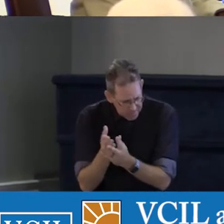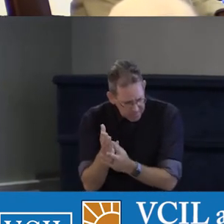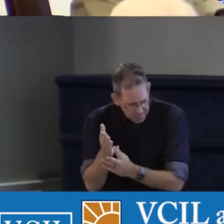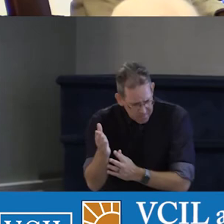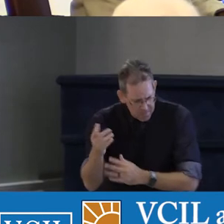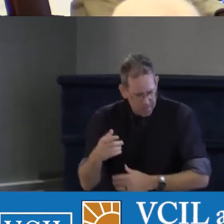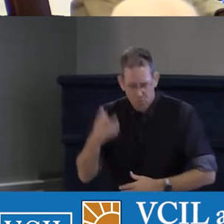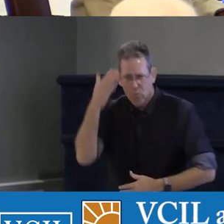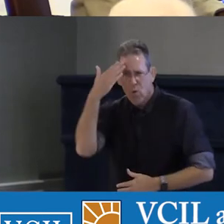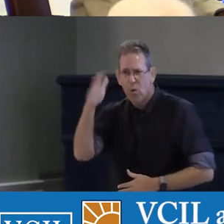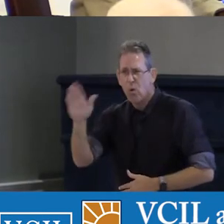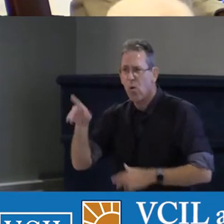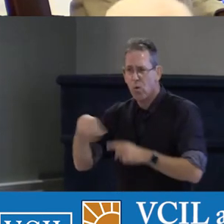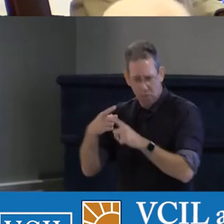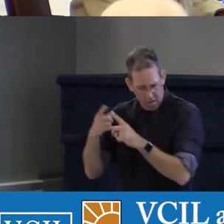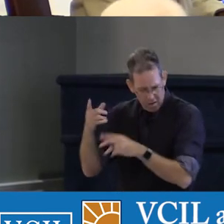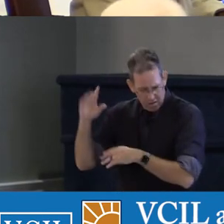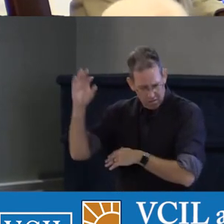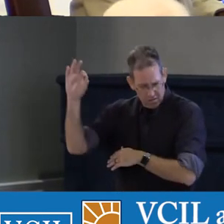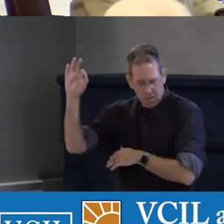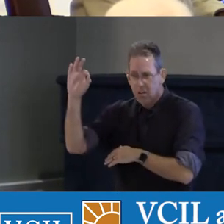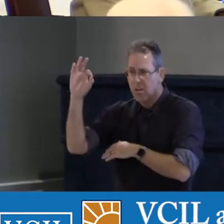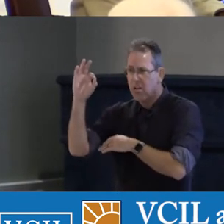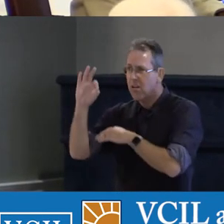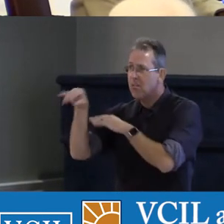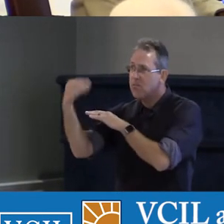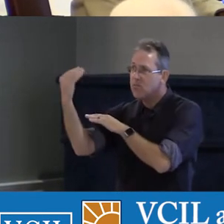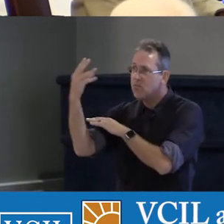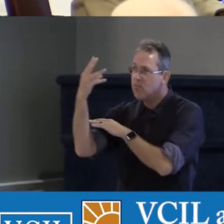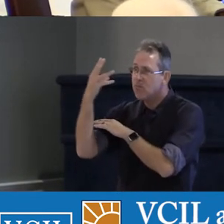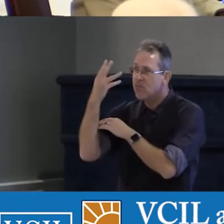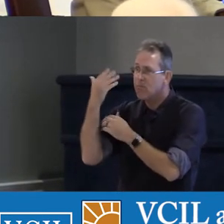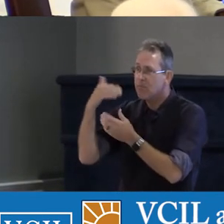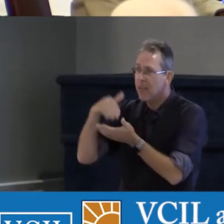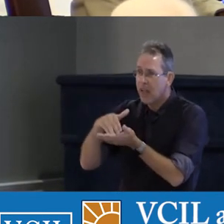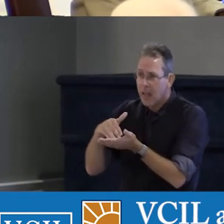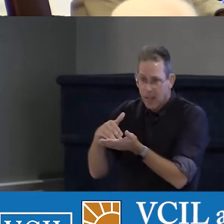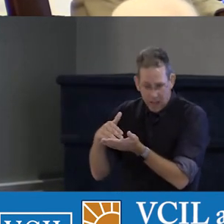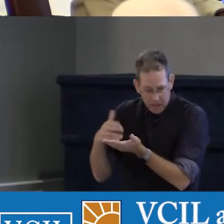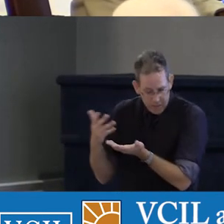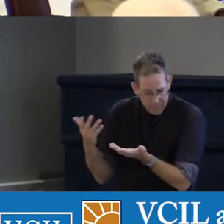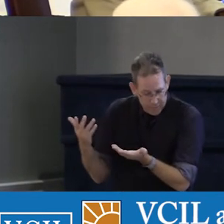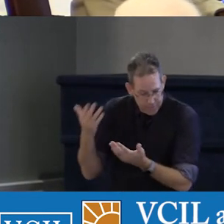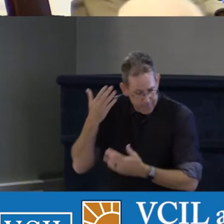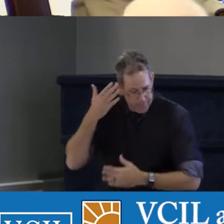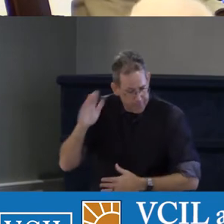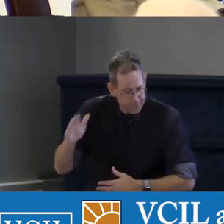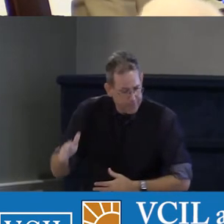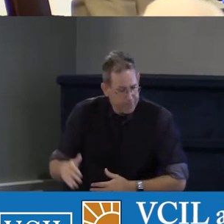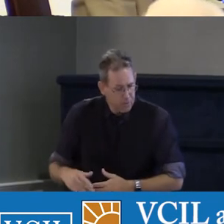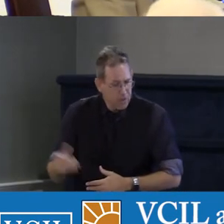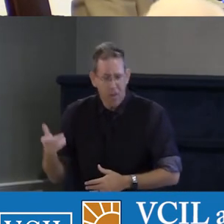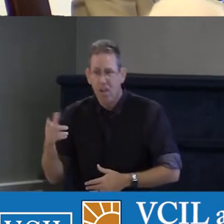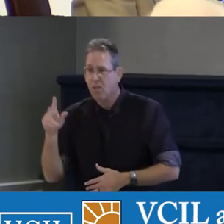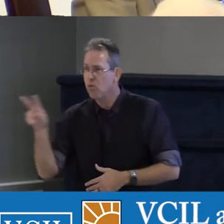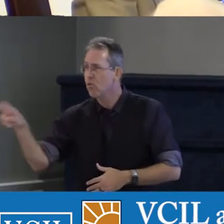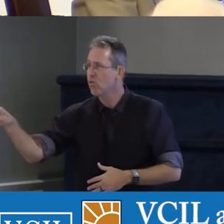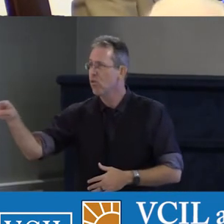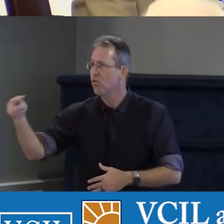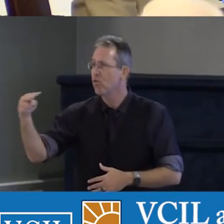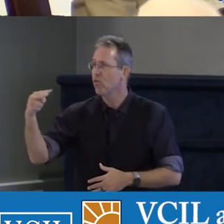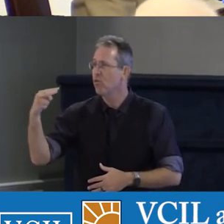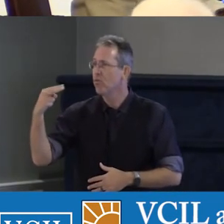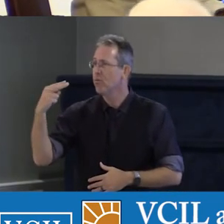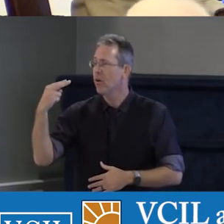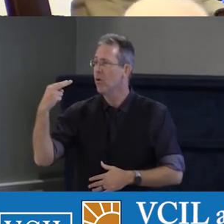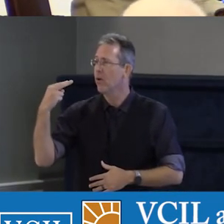And you don't know when the sun will shine again. All you gotta do is